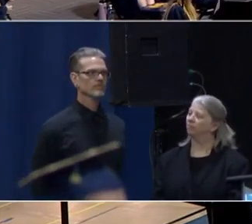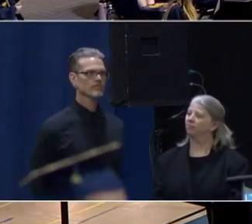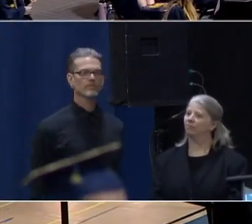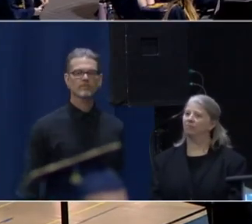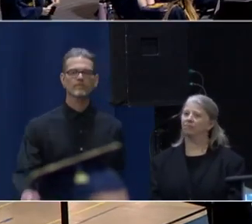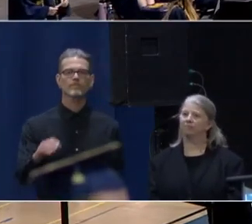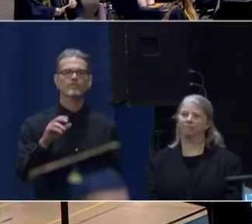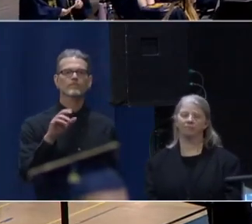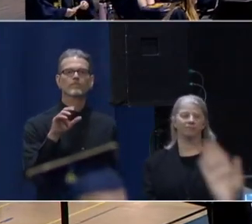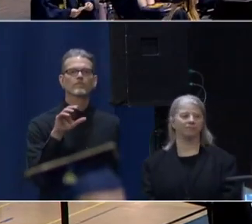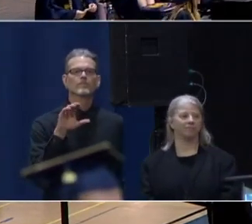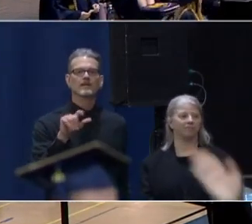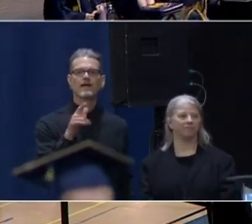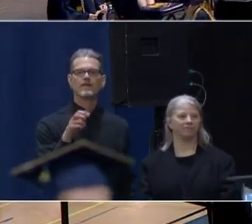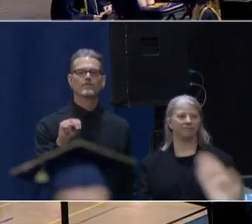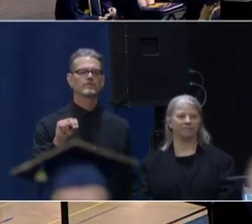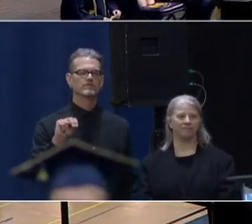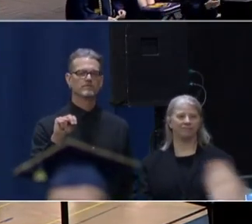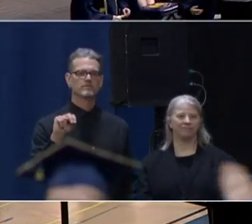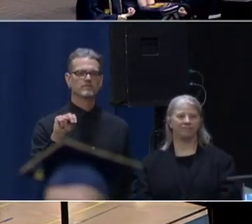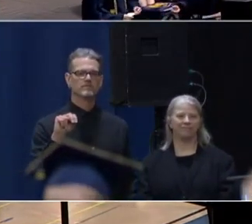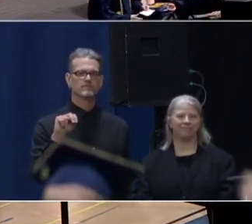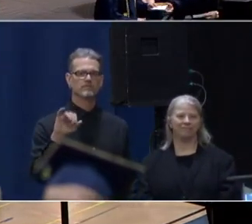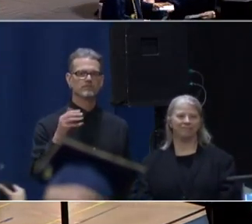Catherine James.